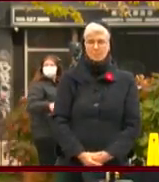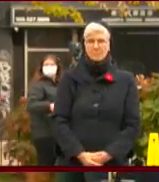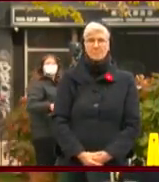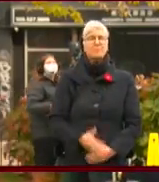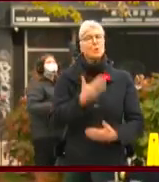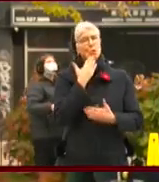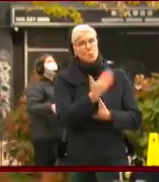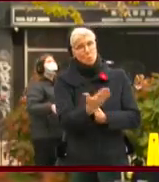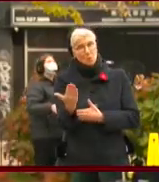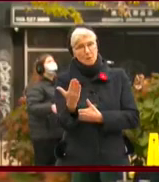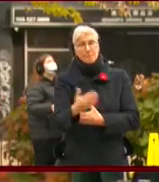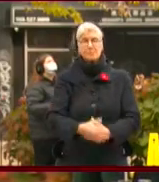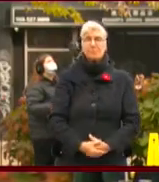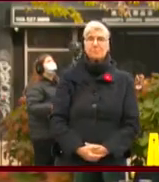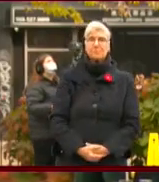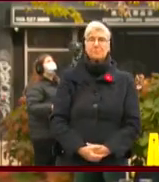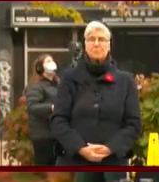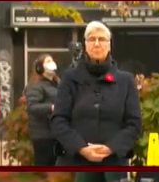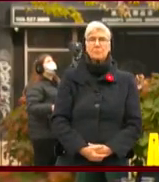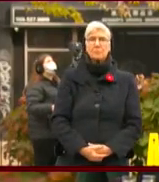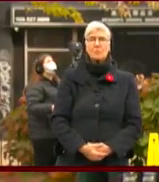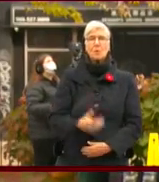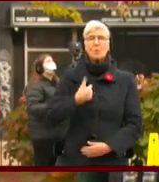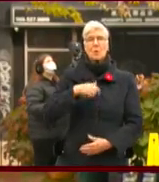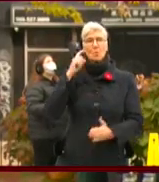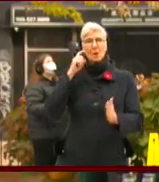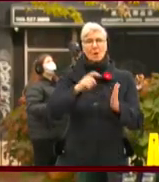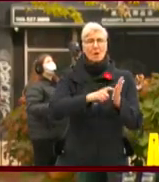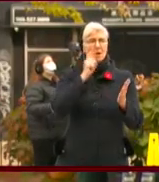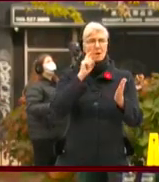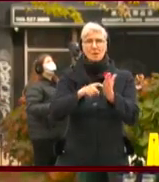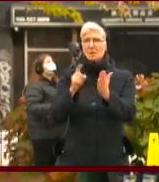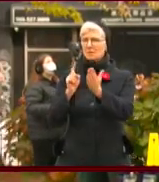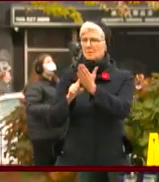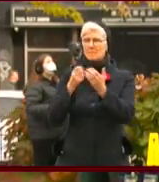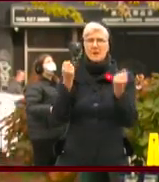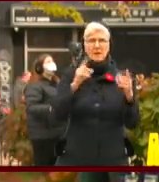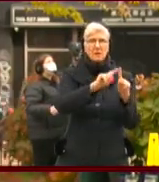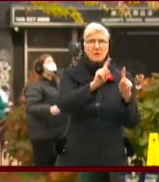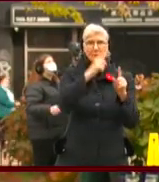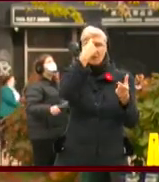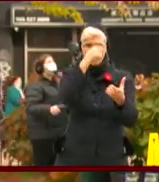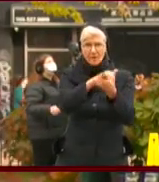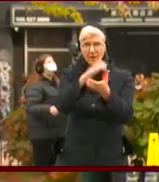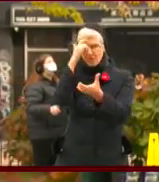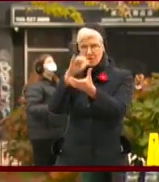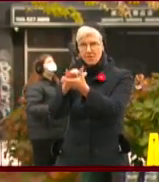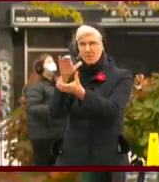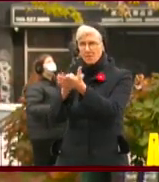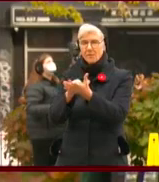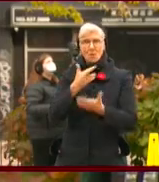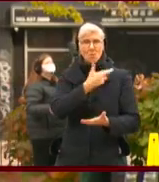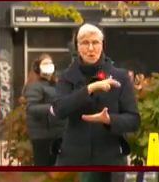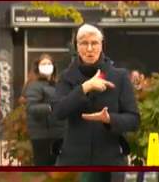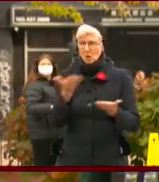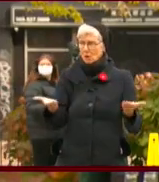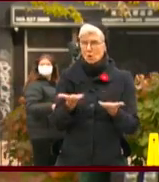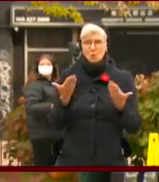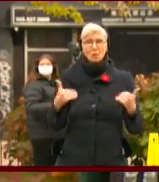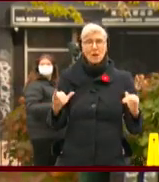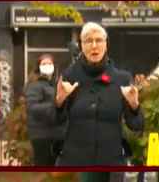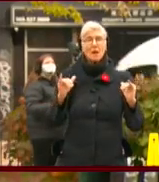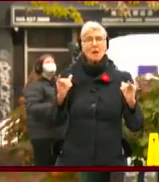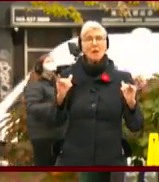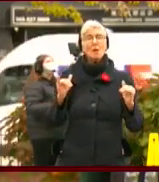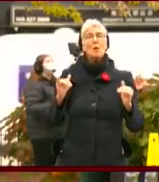Good morning. In recognition of the many different faith traditions that are here with us today, I ask you to join me